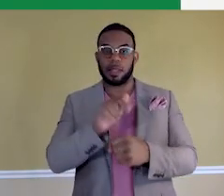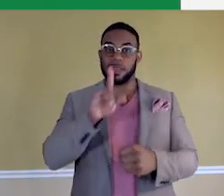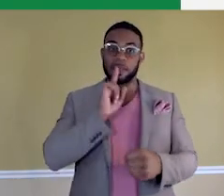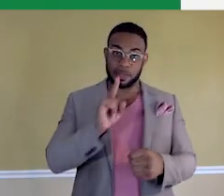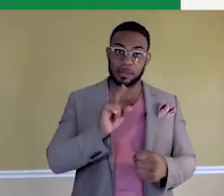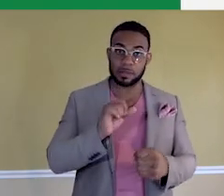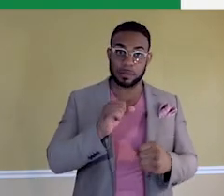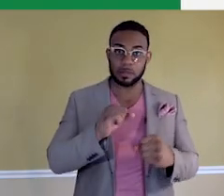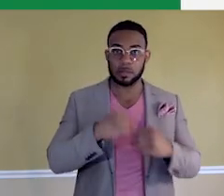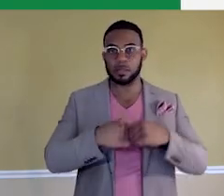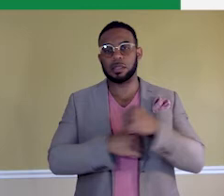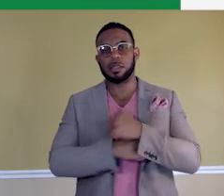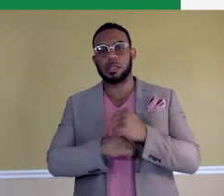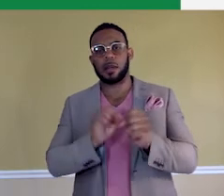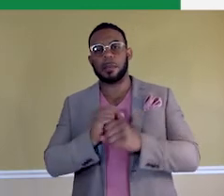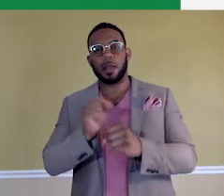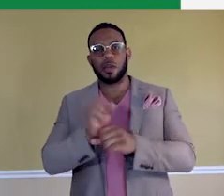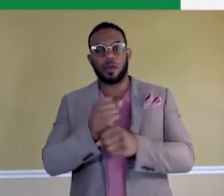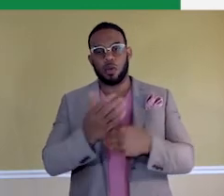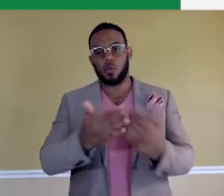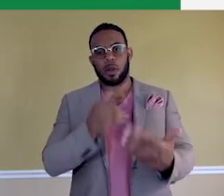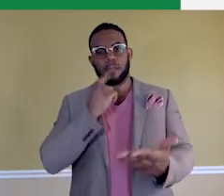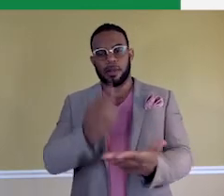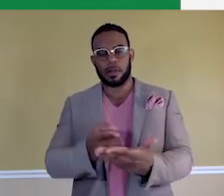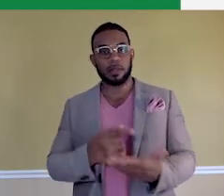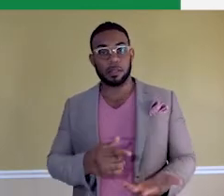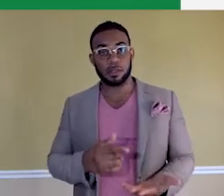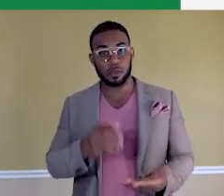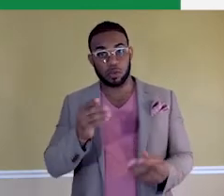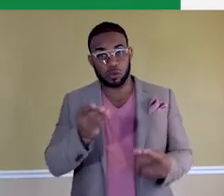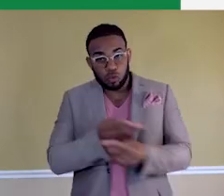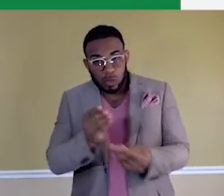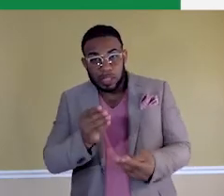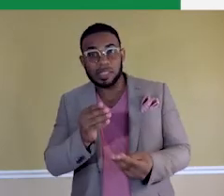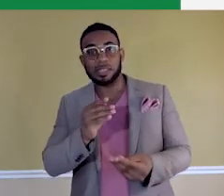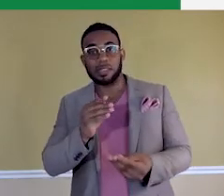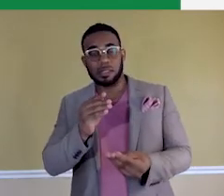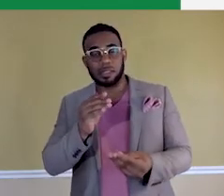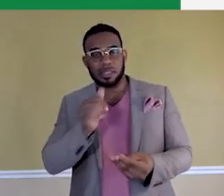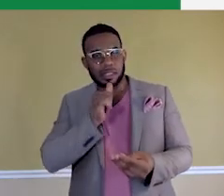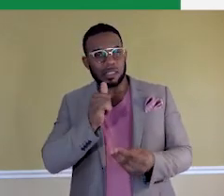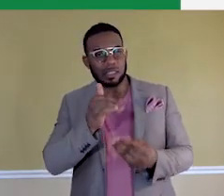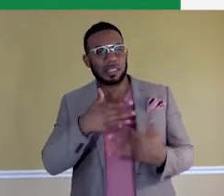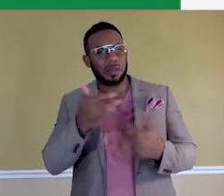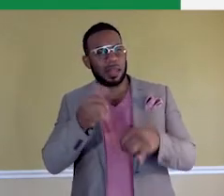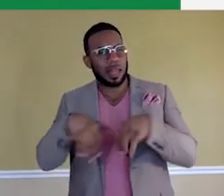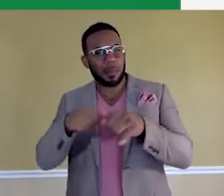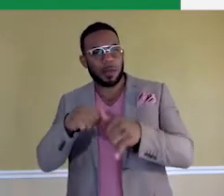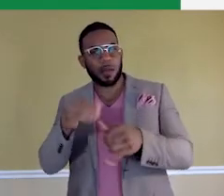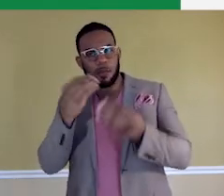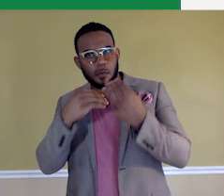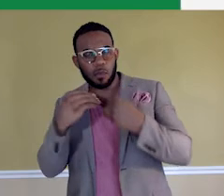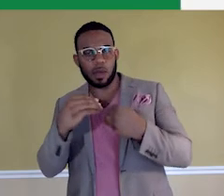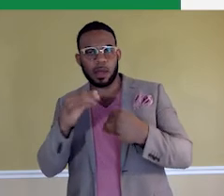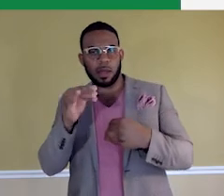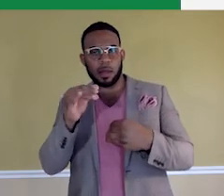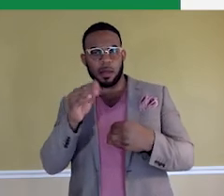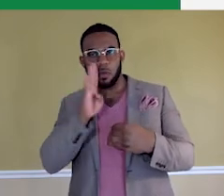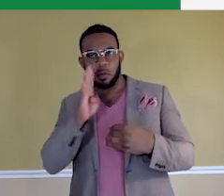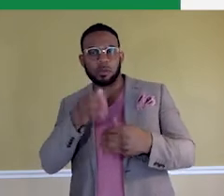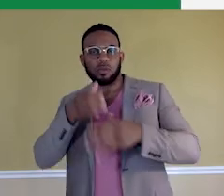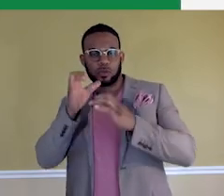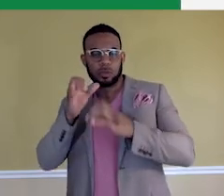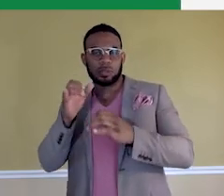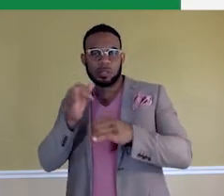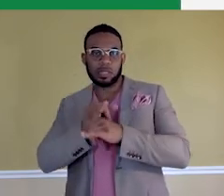the substance that makes such a creation what it is. The trade secrets are usually common in food and beverage industries, but there are trade